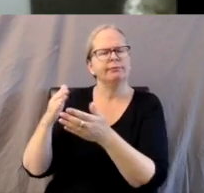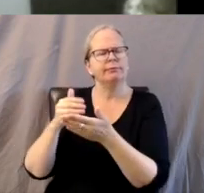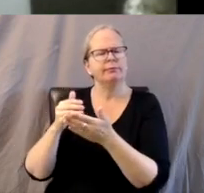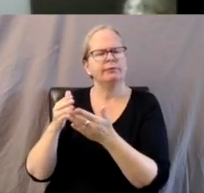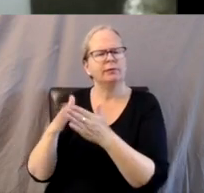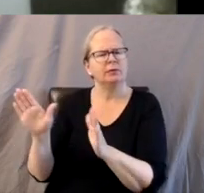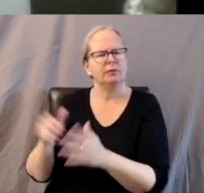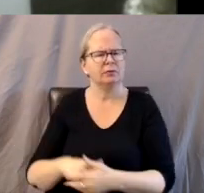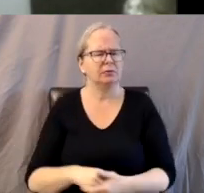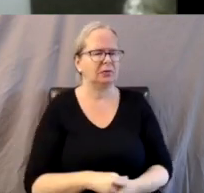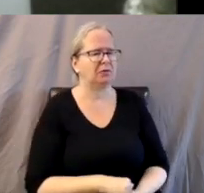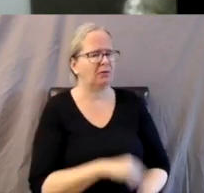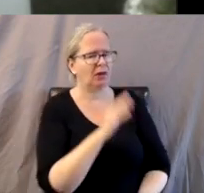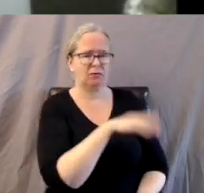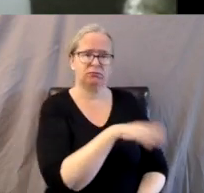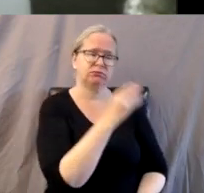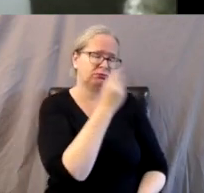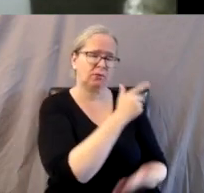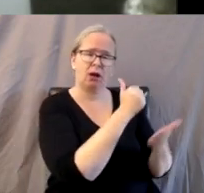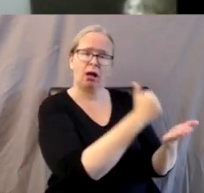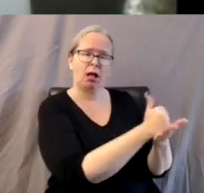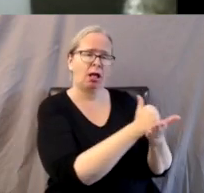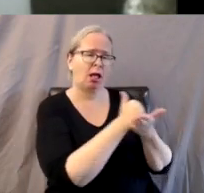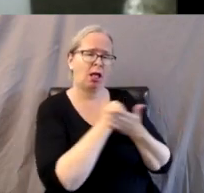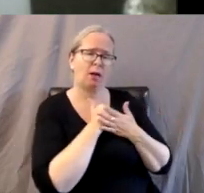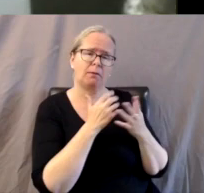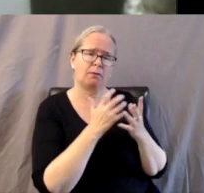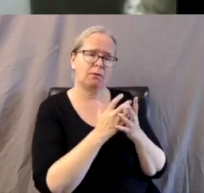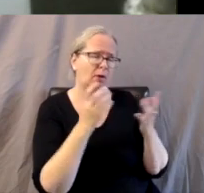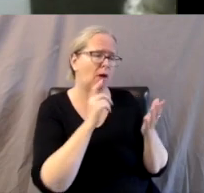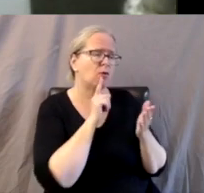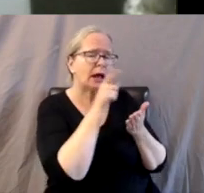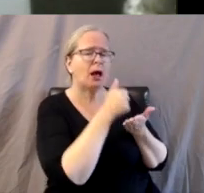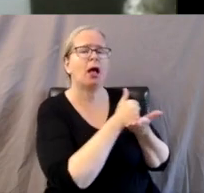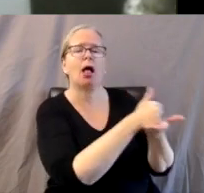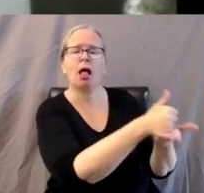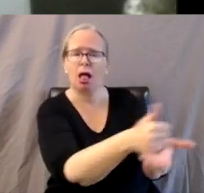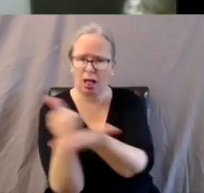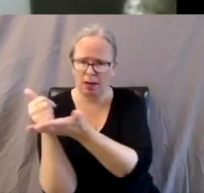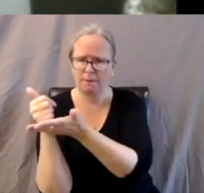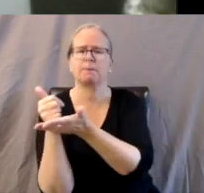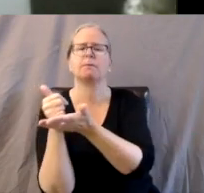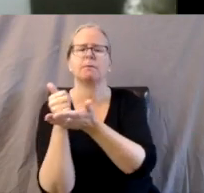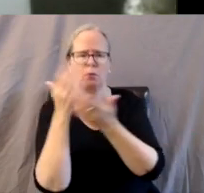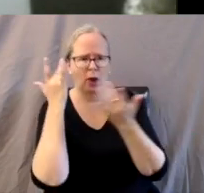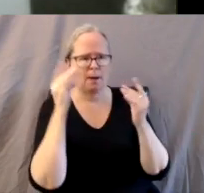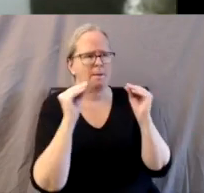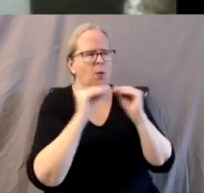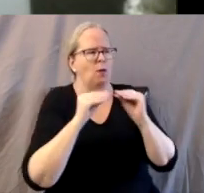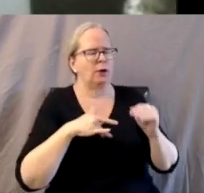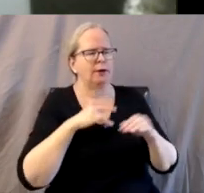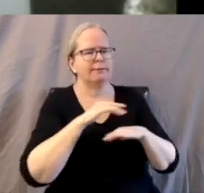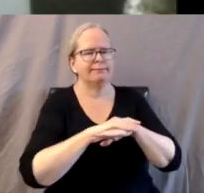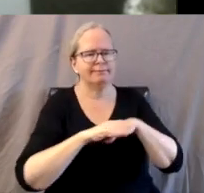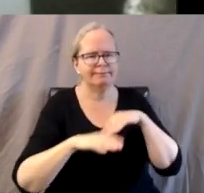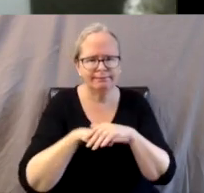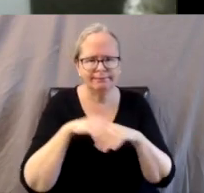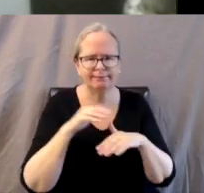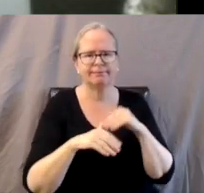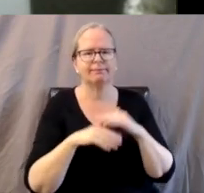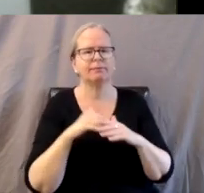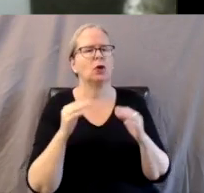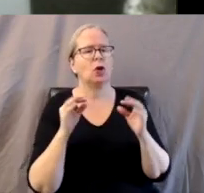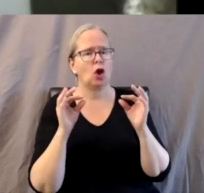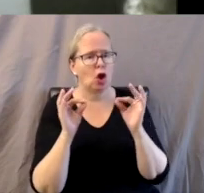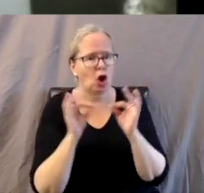more security to the larger community, and the cost will be lower to the